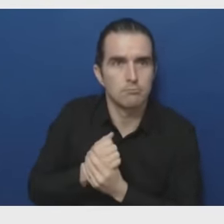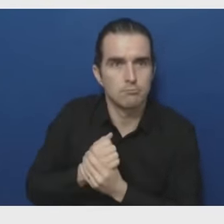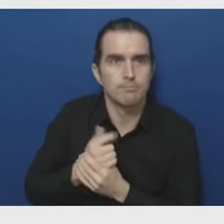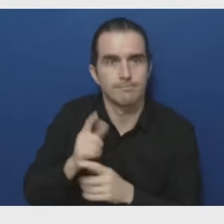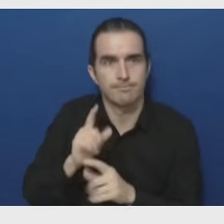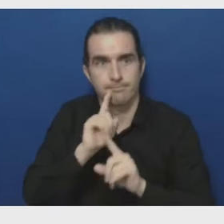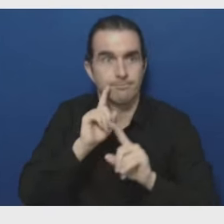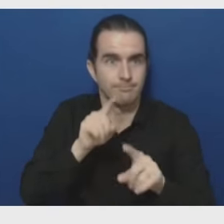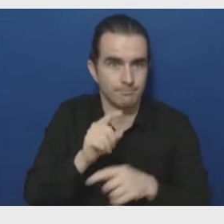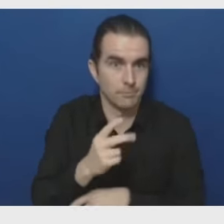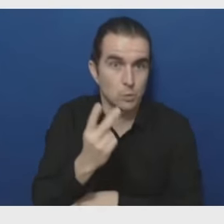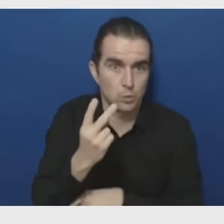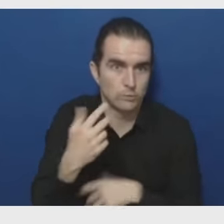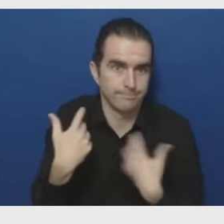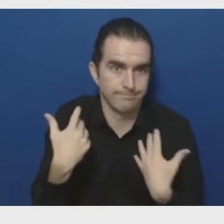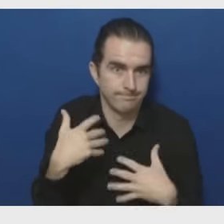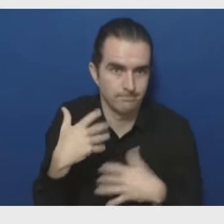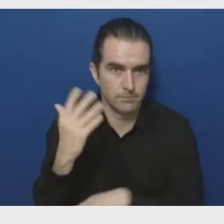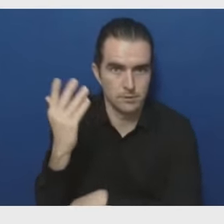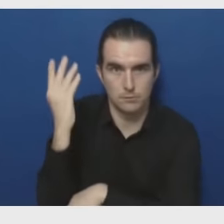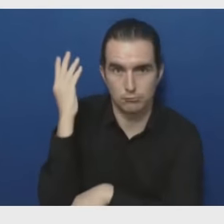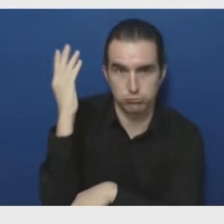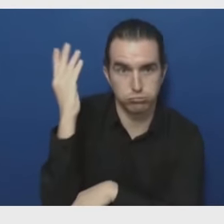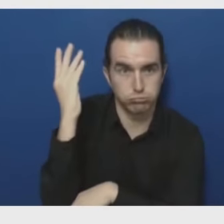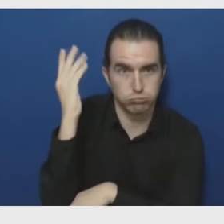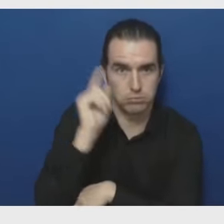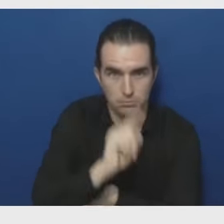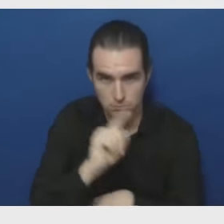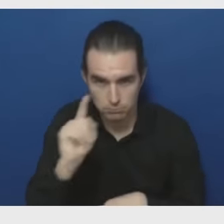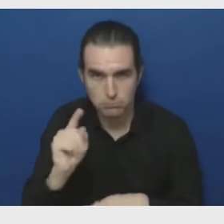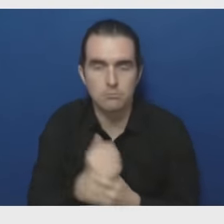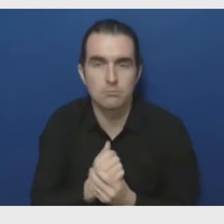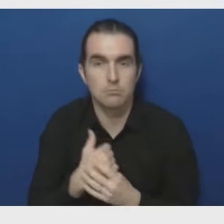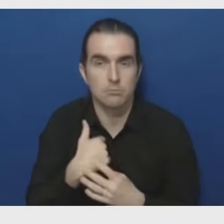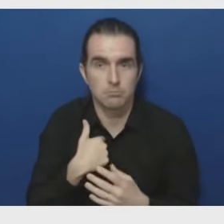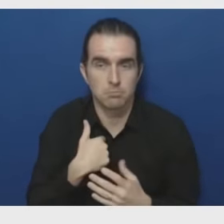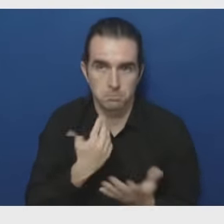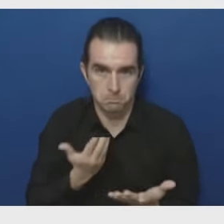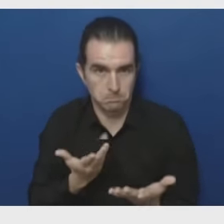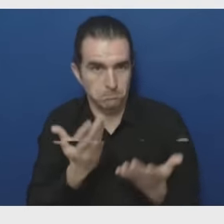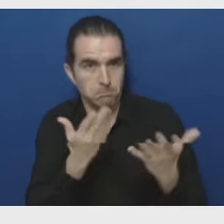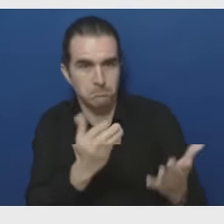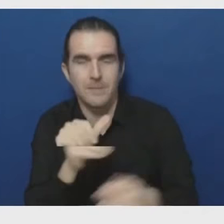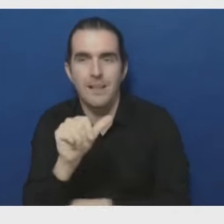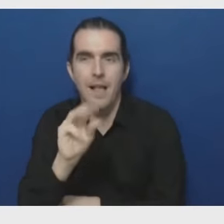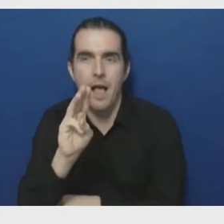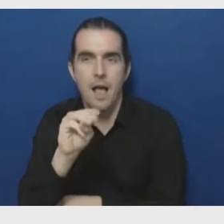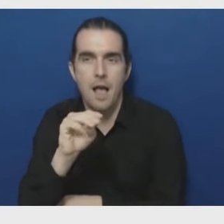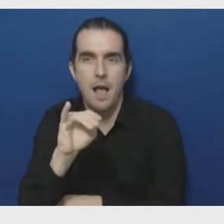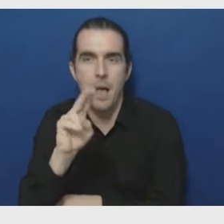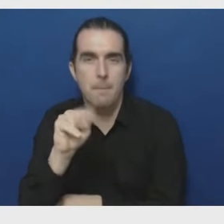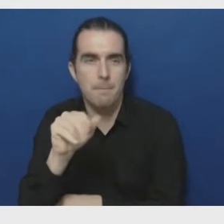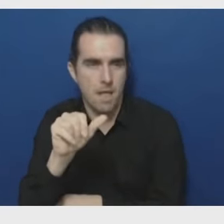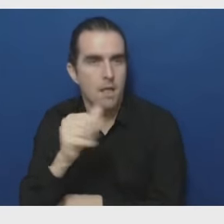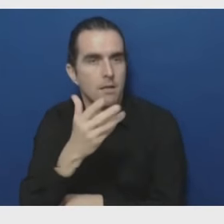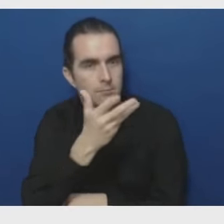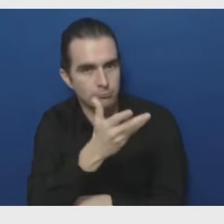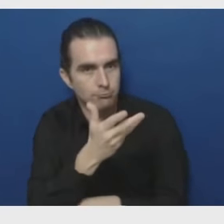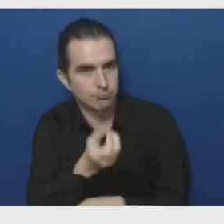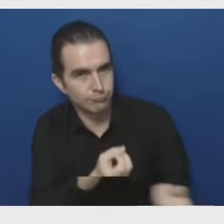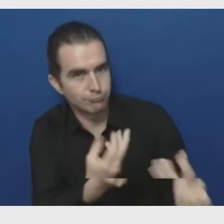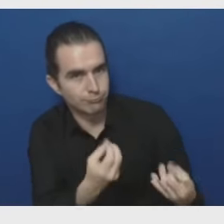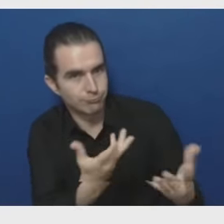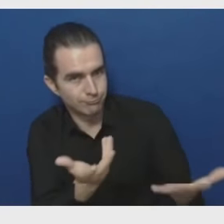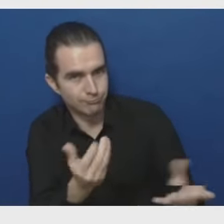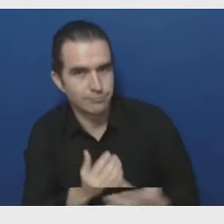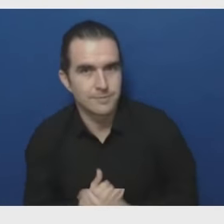intervention. Thank you so much, Ernest. They say sometimes be careful what you ask for when you're having a robust interaction with youth.